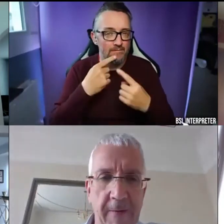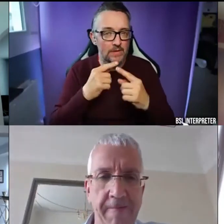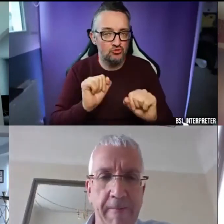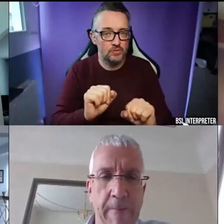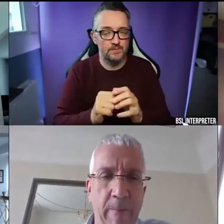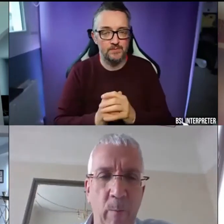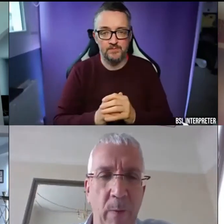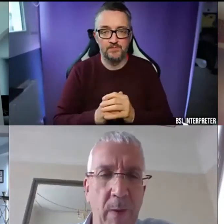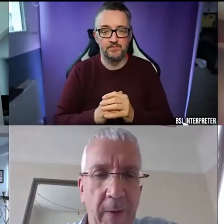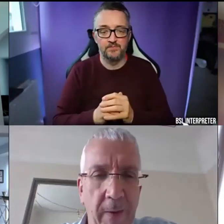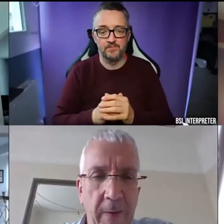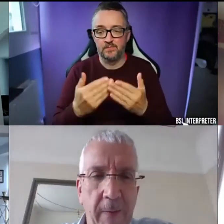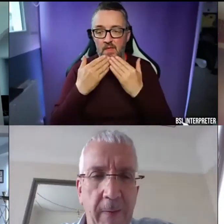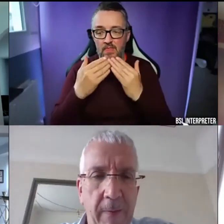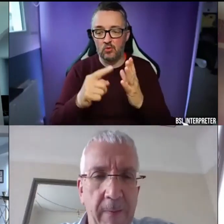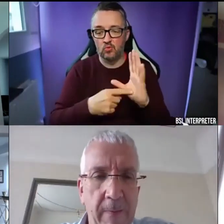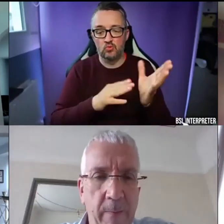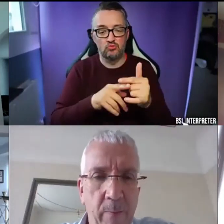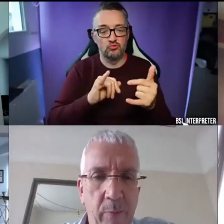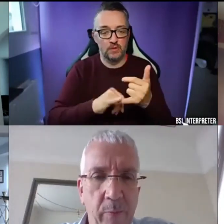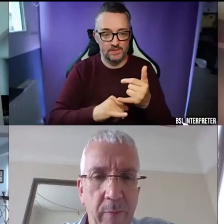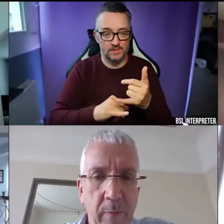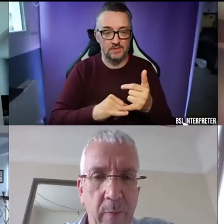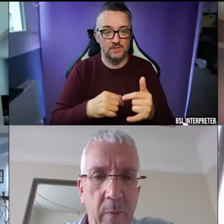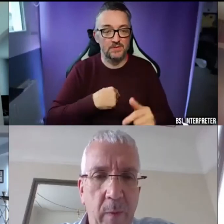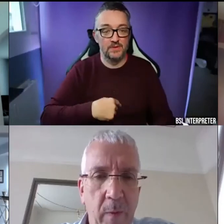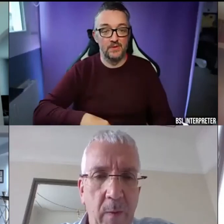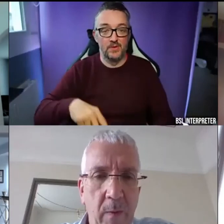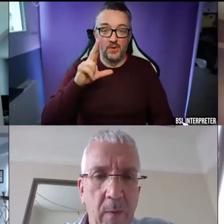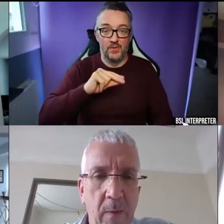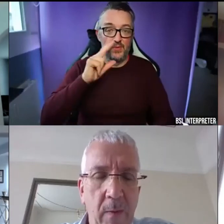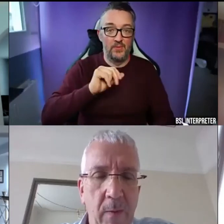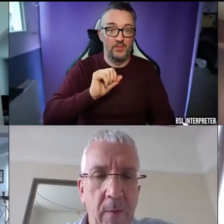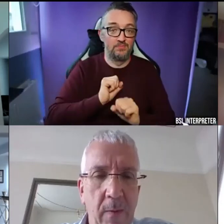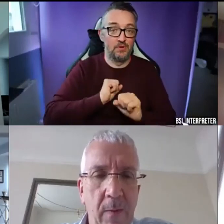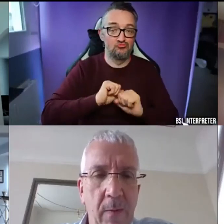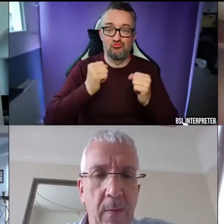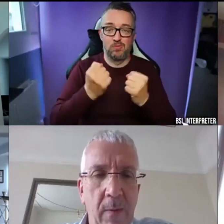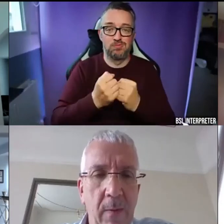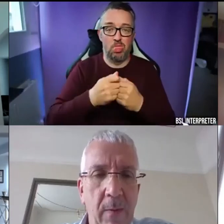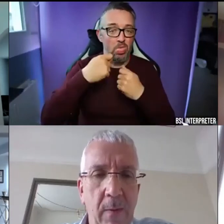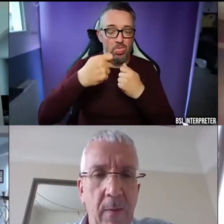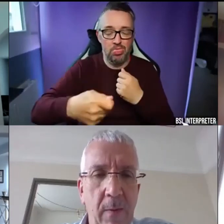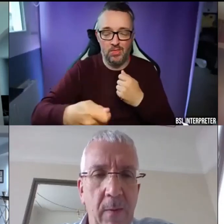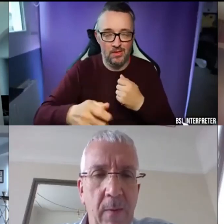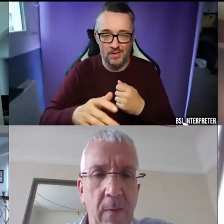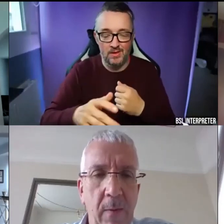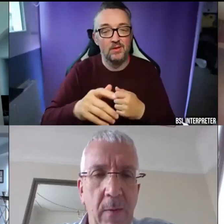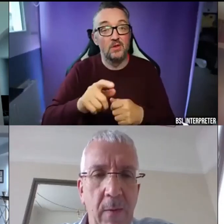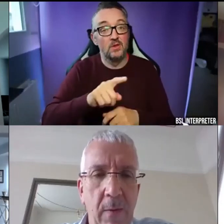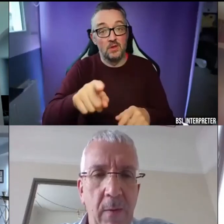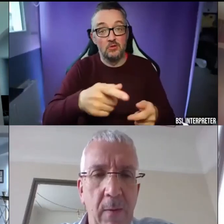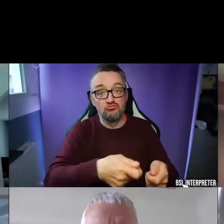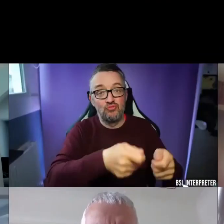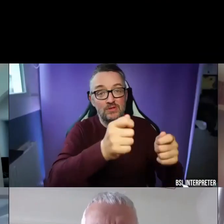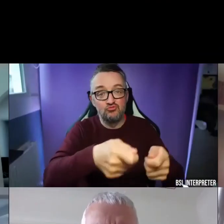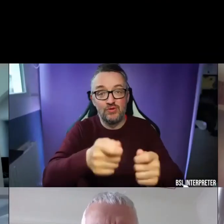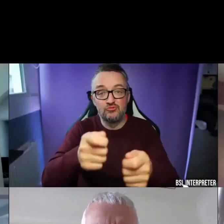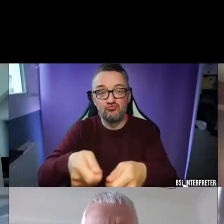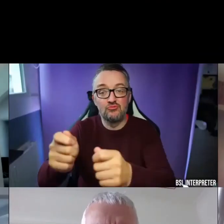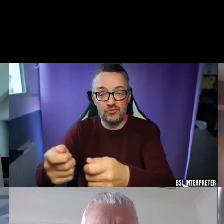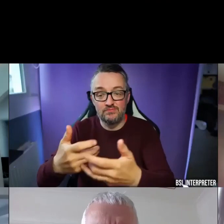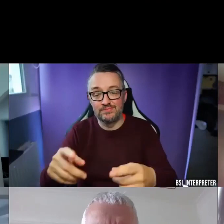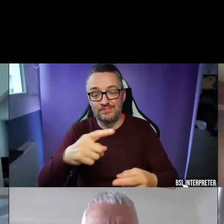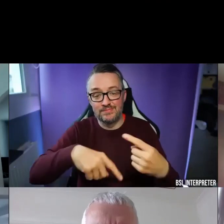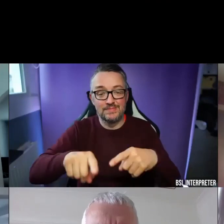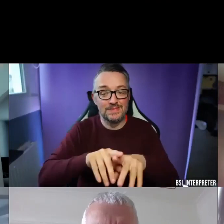Great, thank you, James. I won't take too long in terms of feeding back from our group. I think a lot of the points have been covered. I think we were